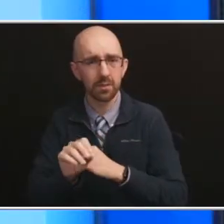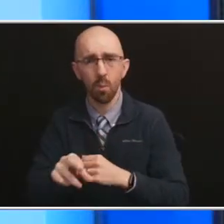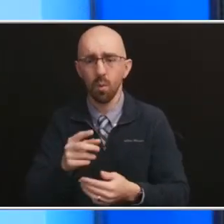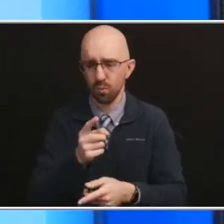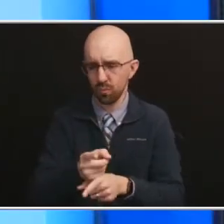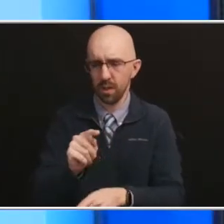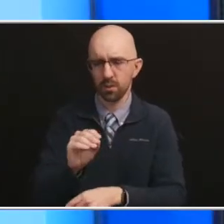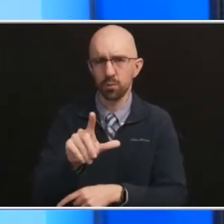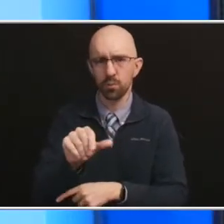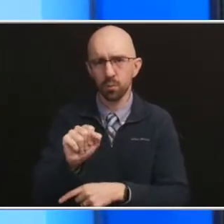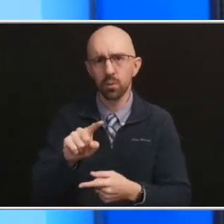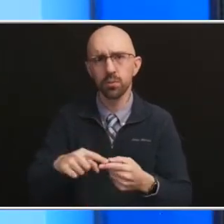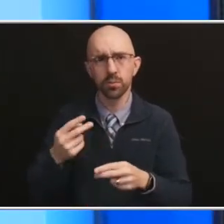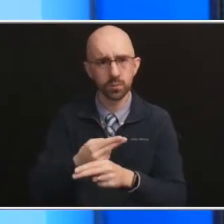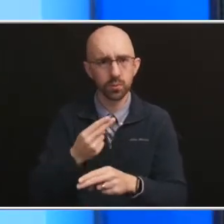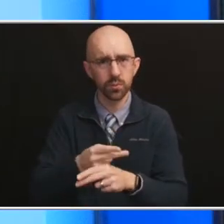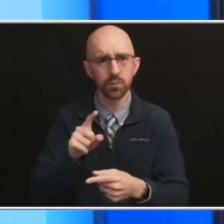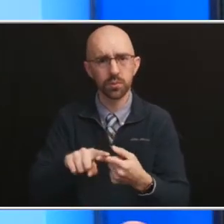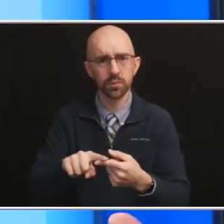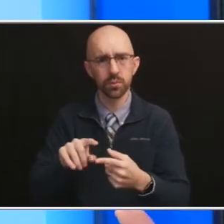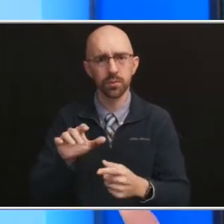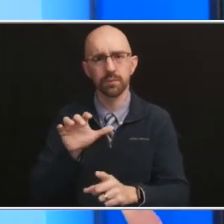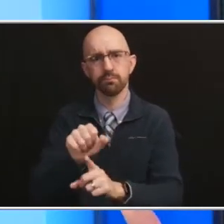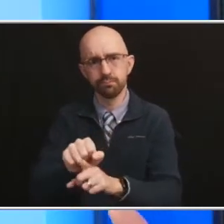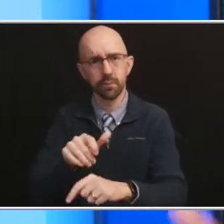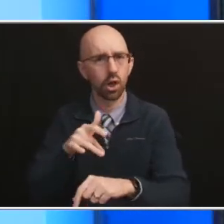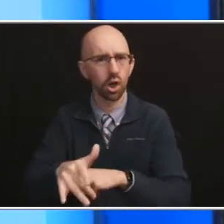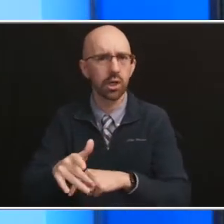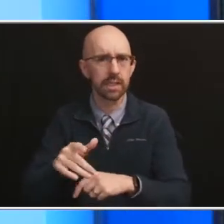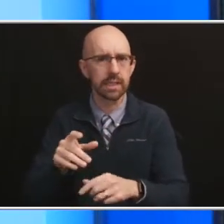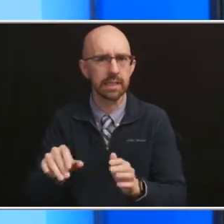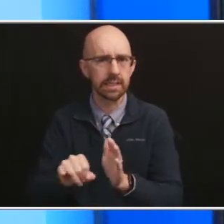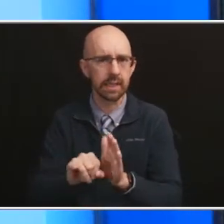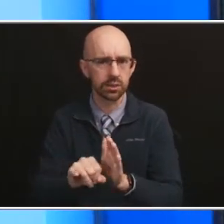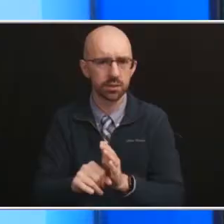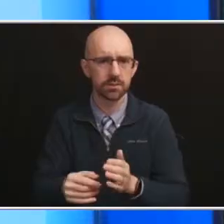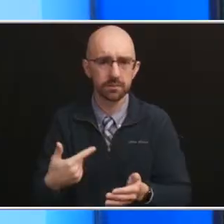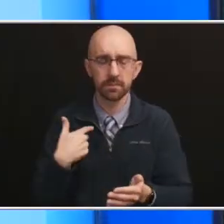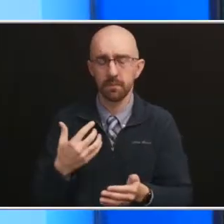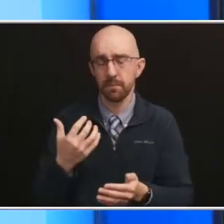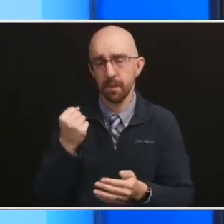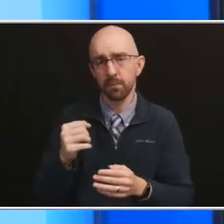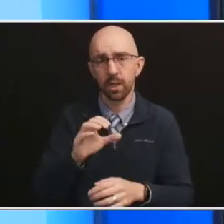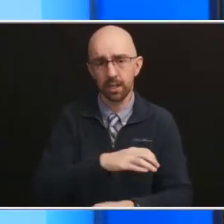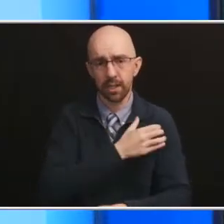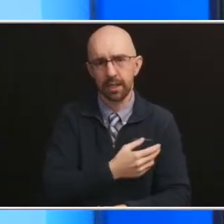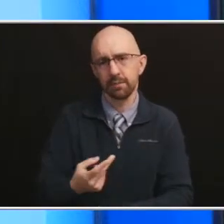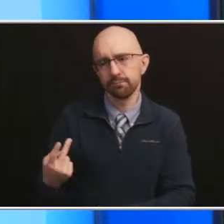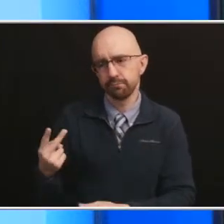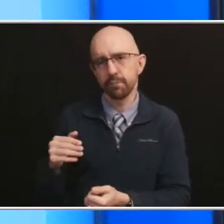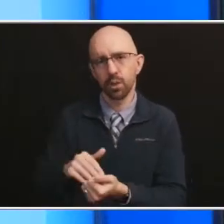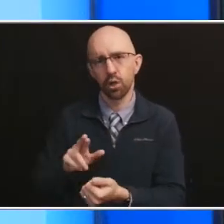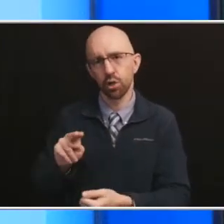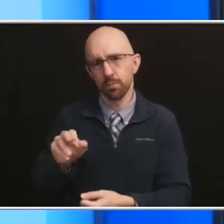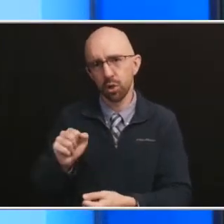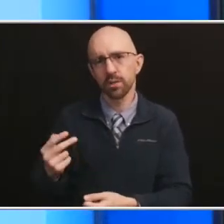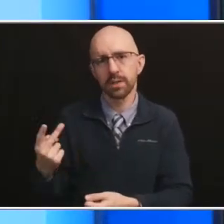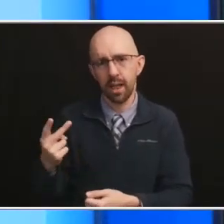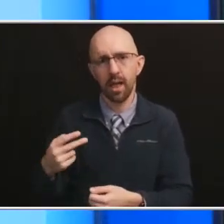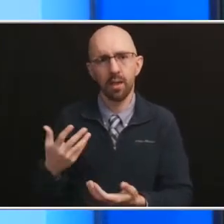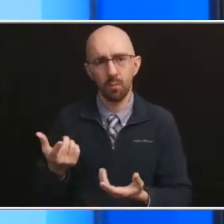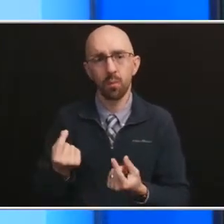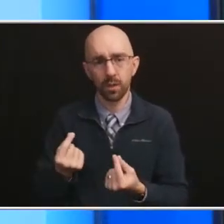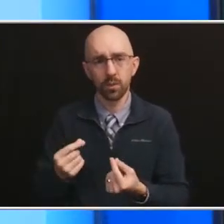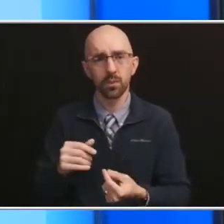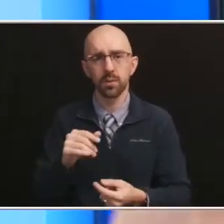to improve early detection. So that's partly what we do in the memory clinic, and Jeff and I with education is, what are those right tools to